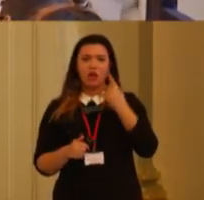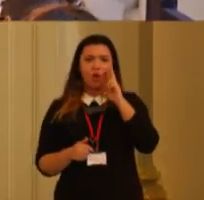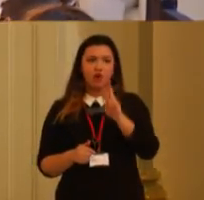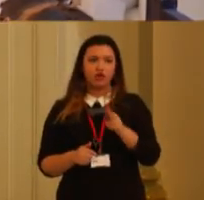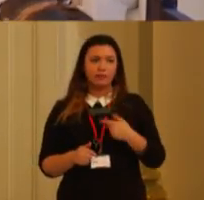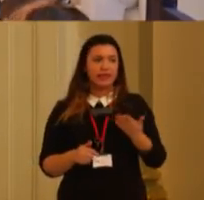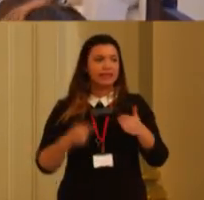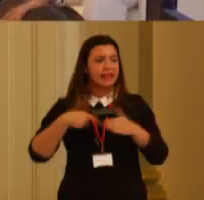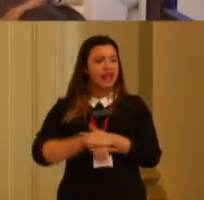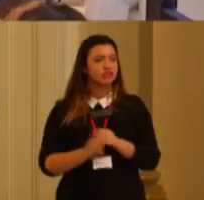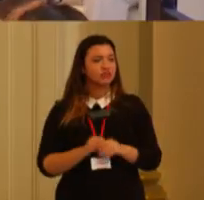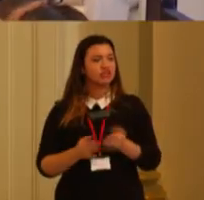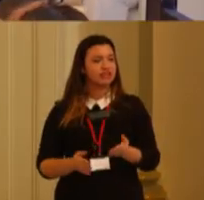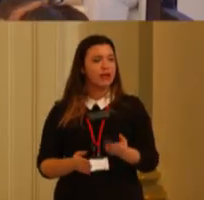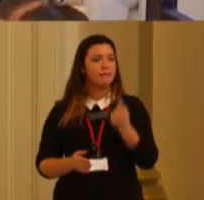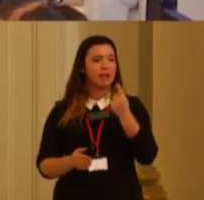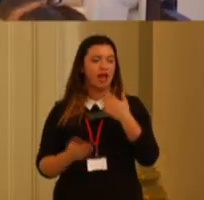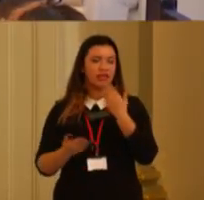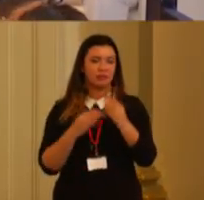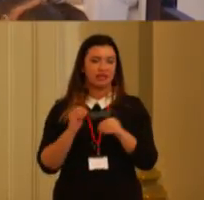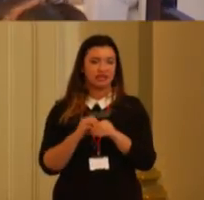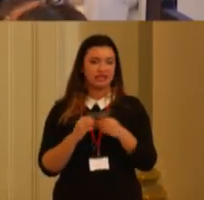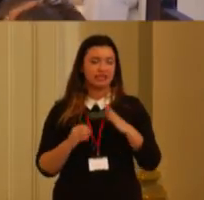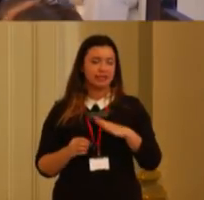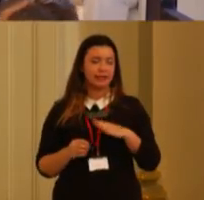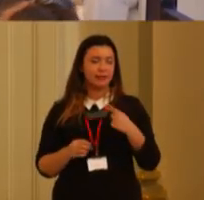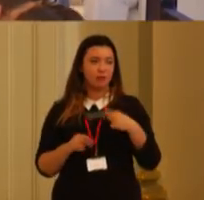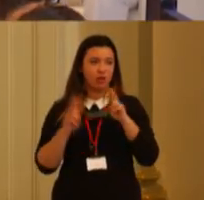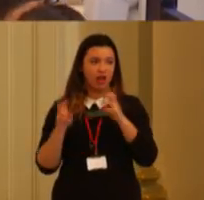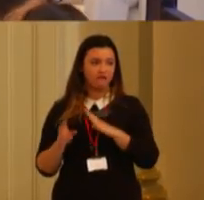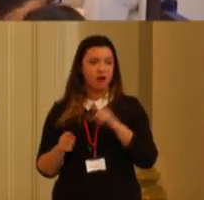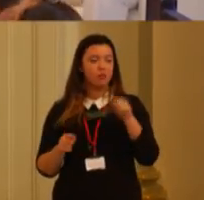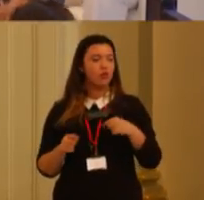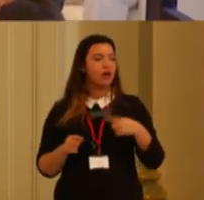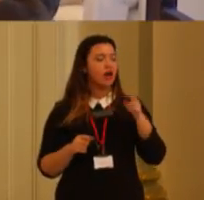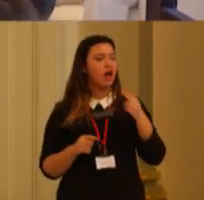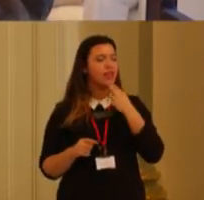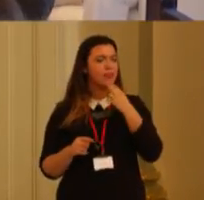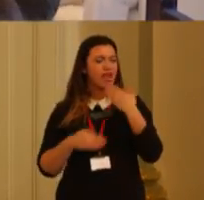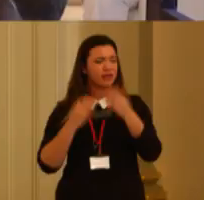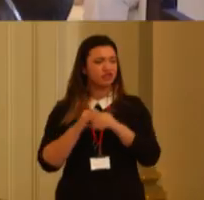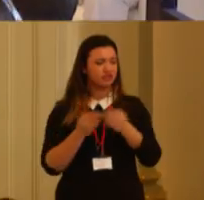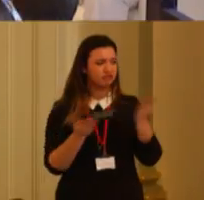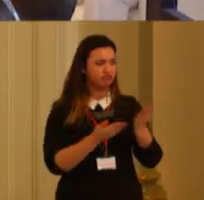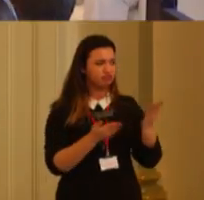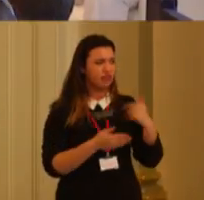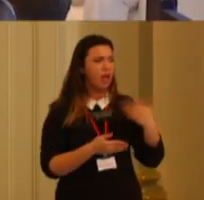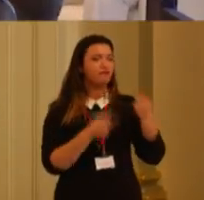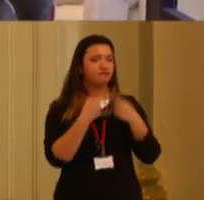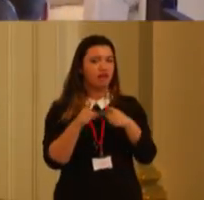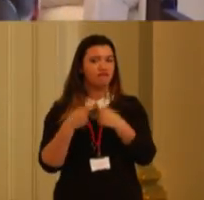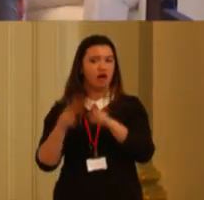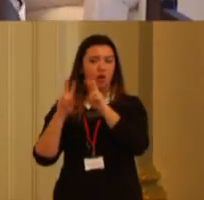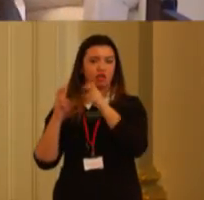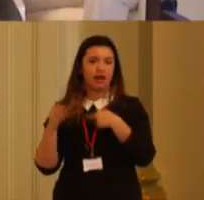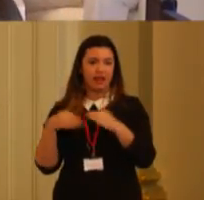points that attracted our attention and one of the topics I would like to focus on is going to be the main